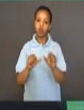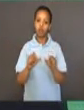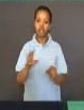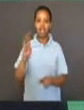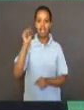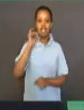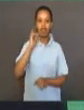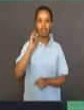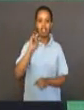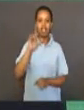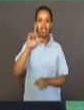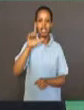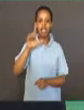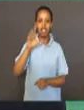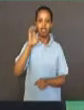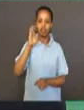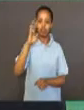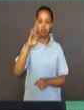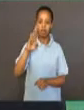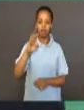Stanley Miller's experiment.